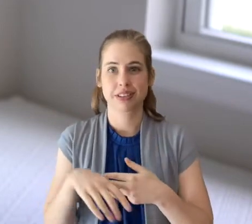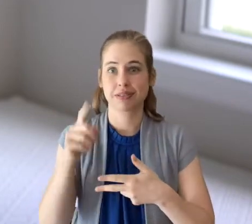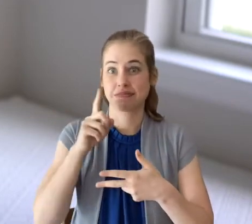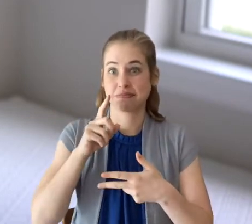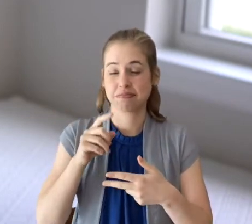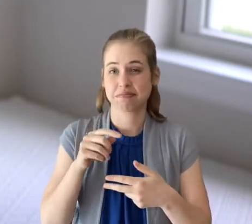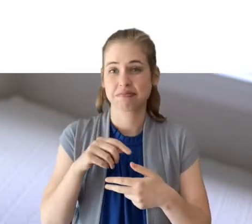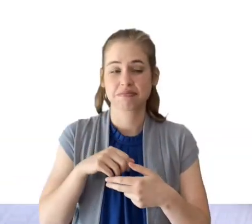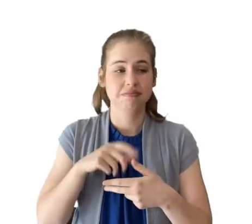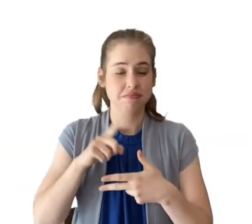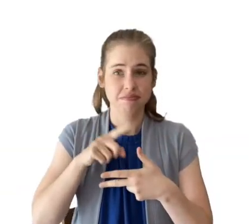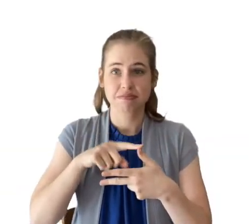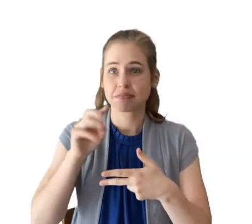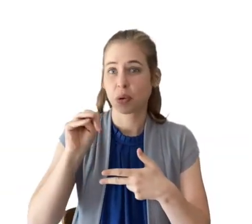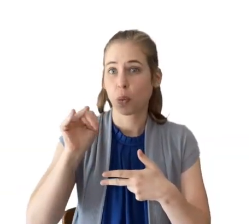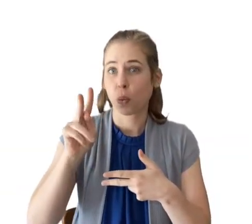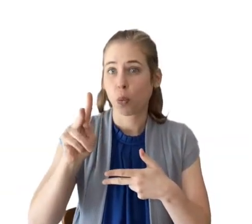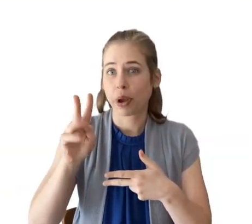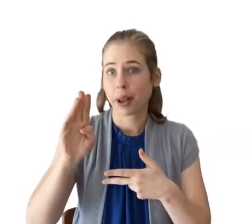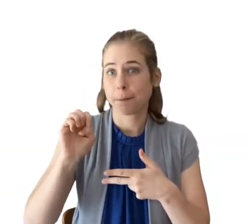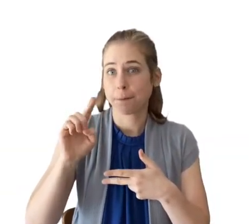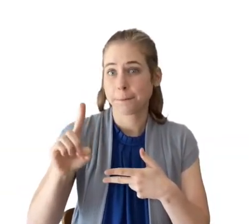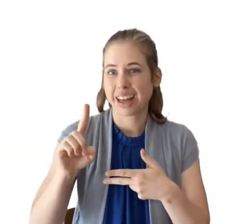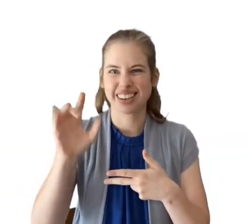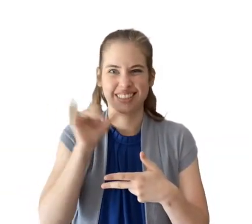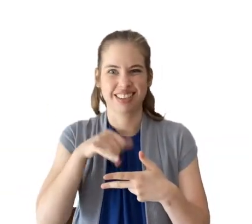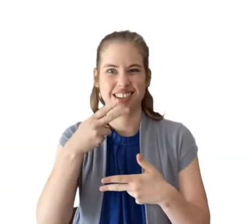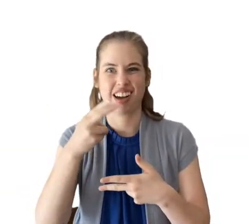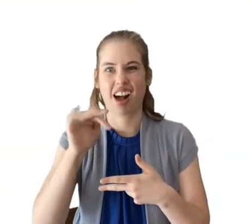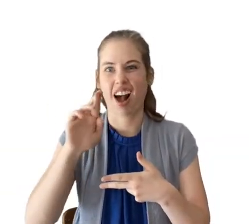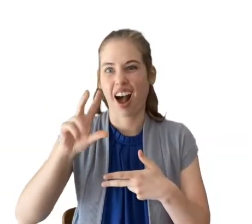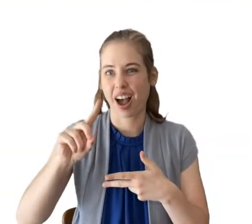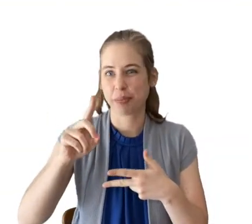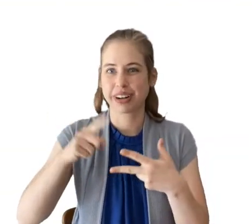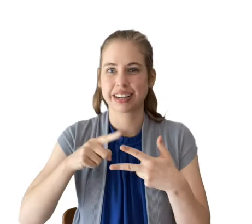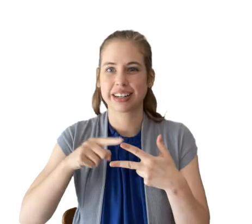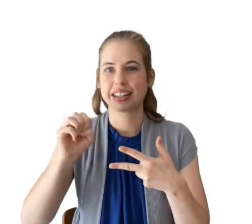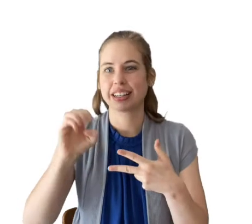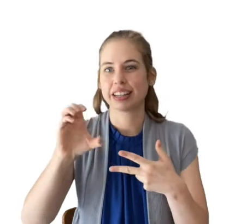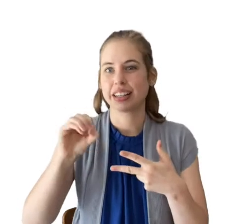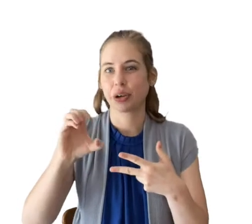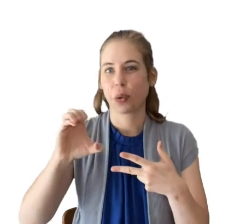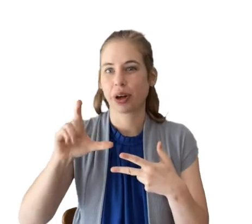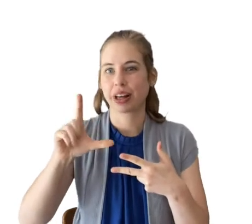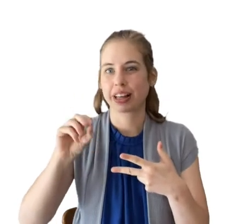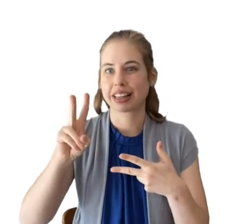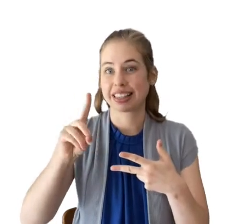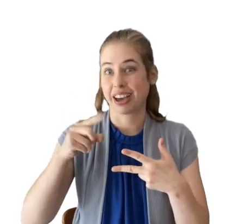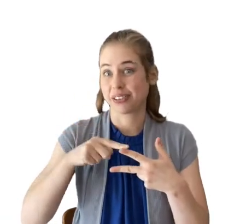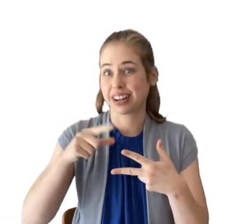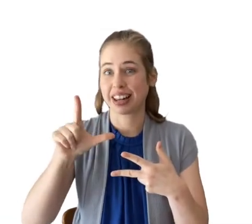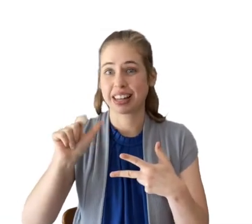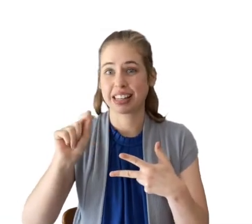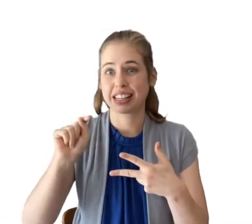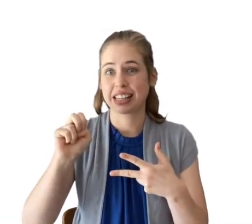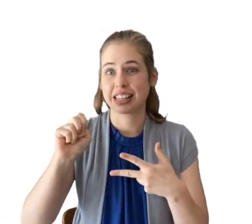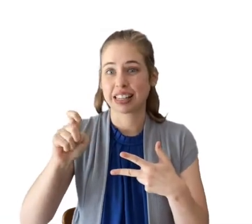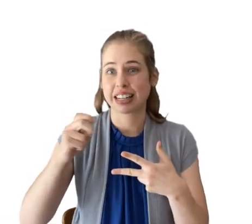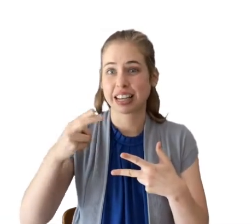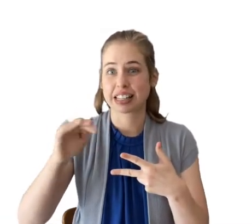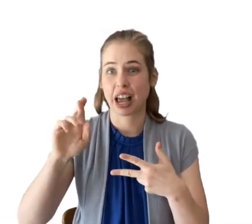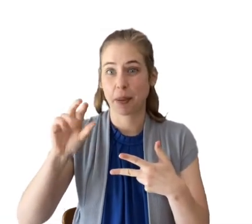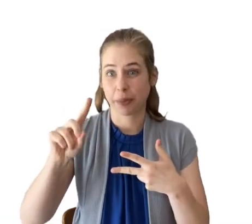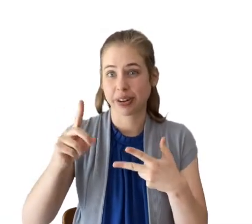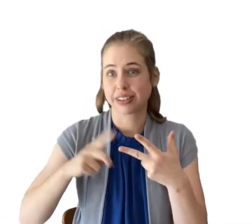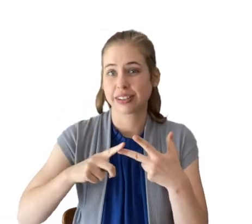of firmness options. Choose between the WinkBed, which is a hybrid, the EcoCloud, which is a latex hybrid, and the GravityLux,